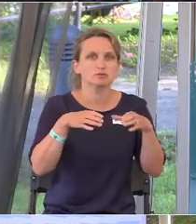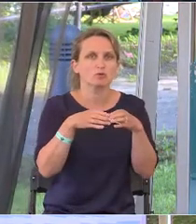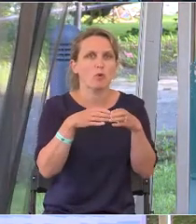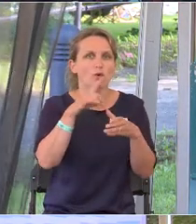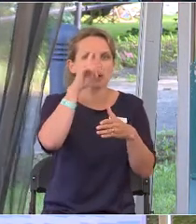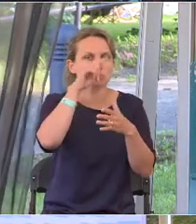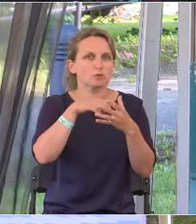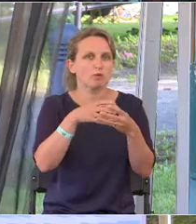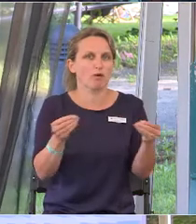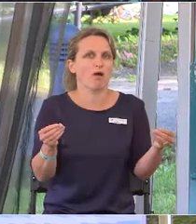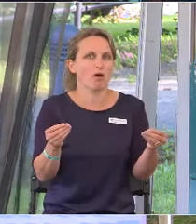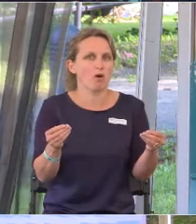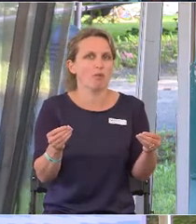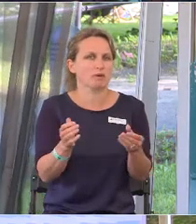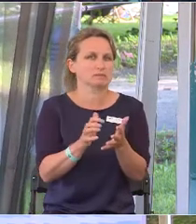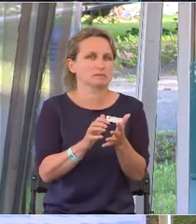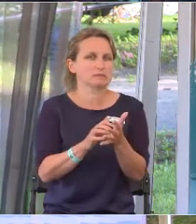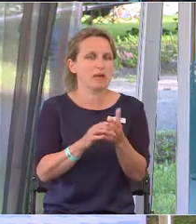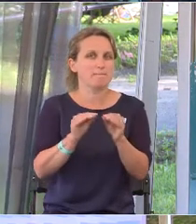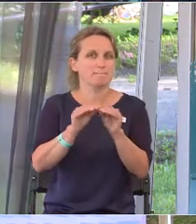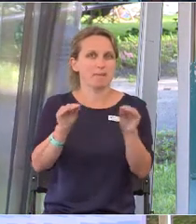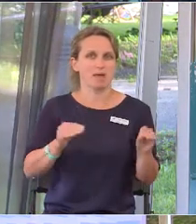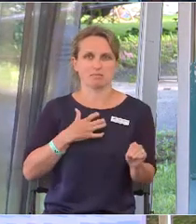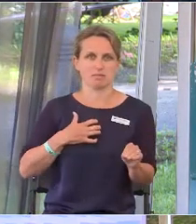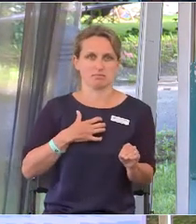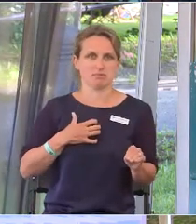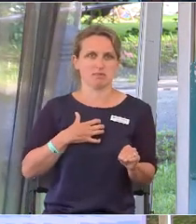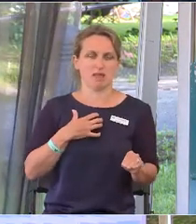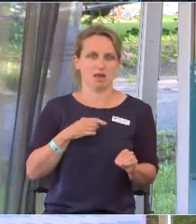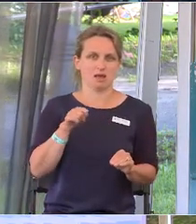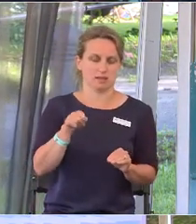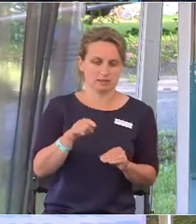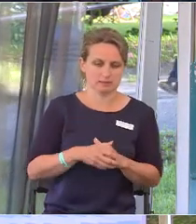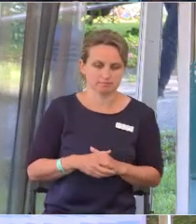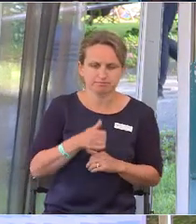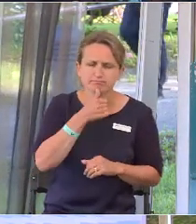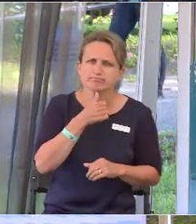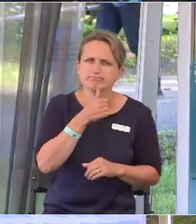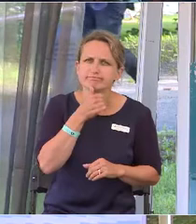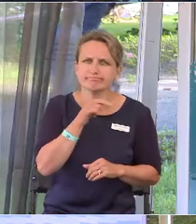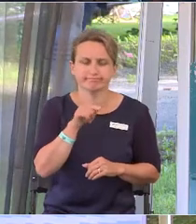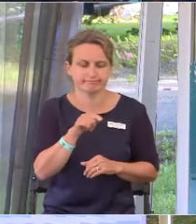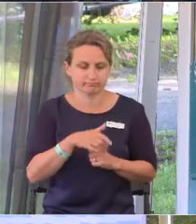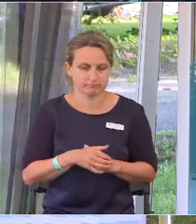The role of media is to stop the conversation. The second thing I want to say is, speaking about Estonia, what one